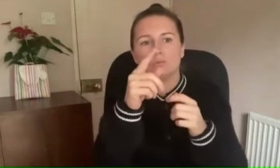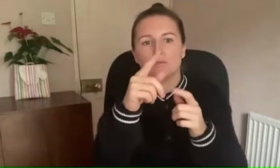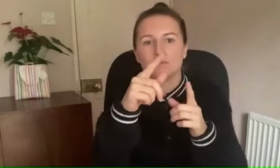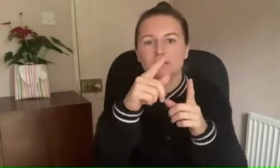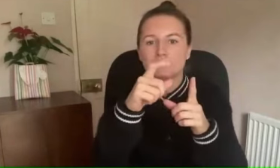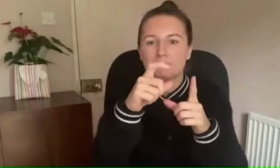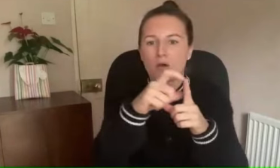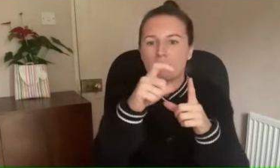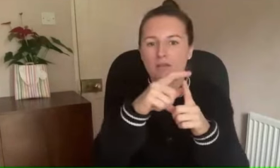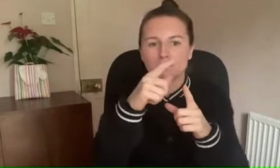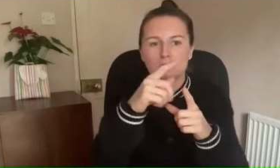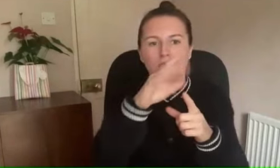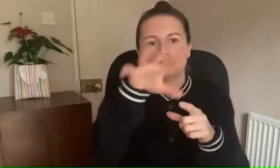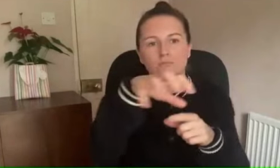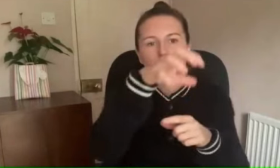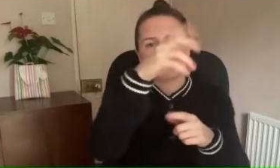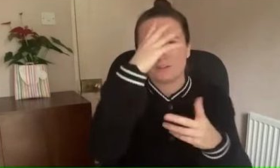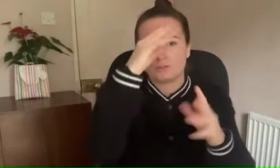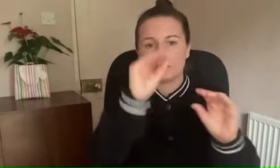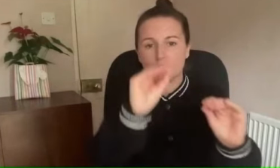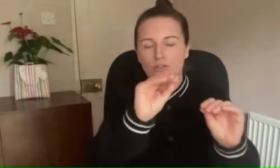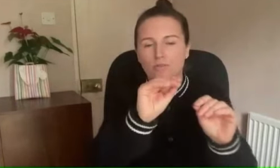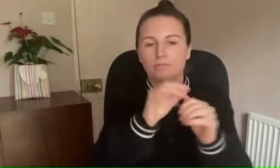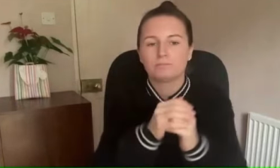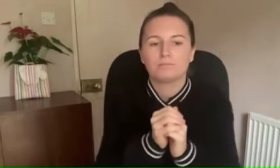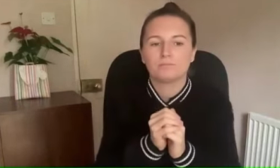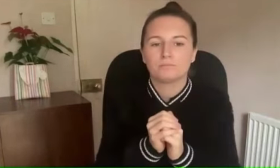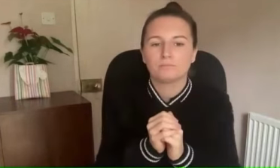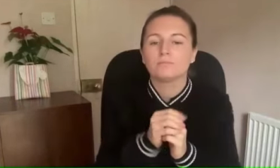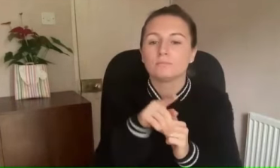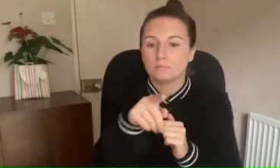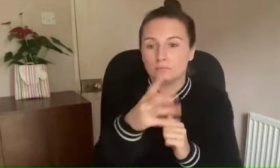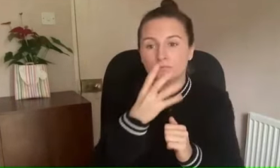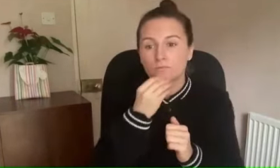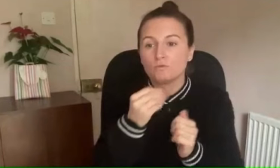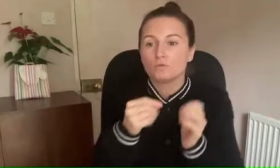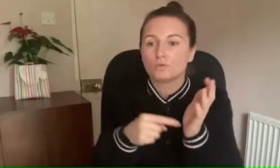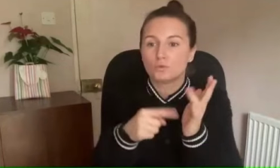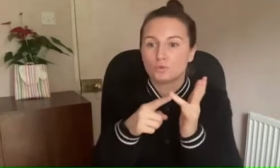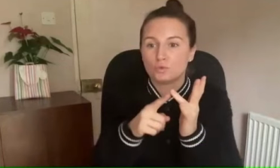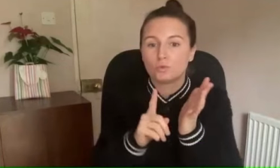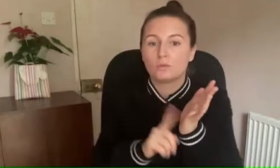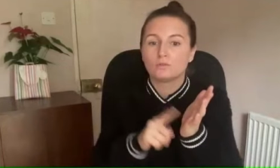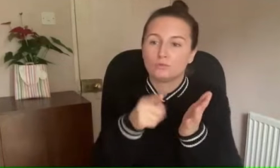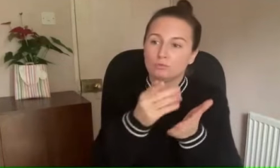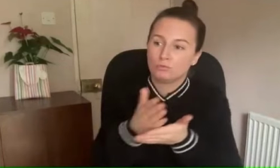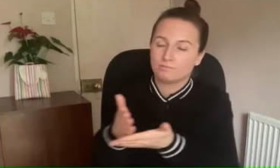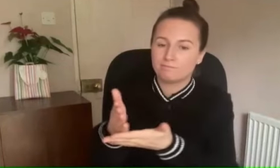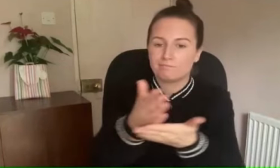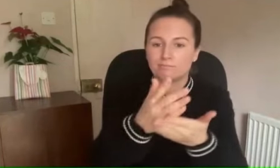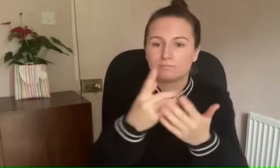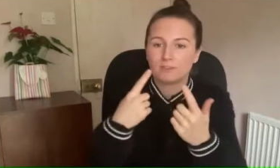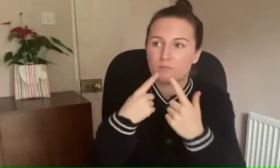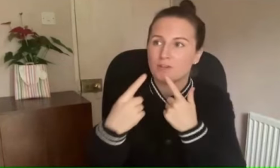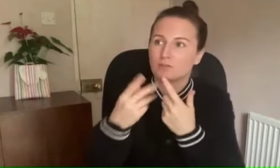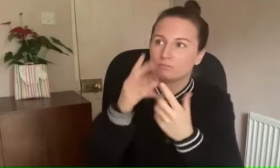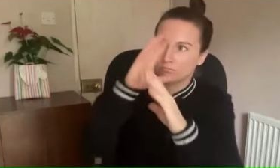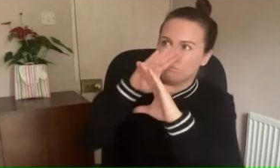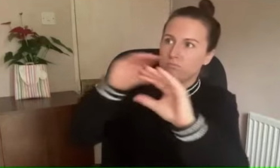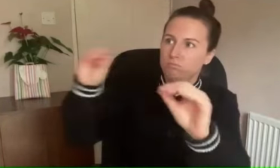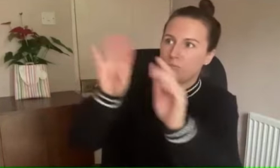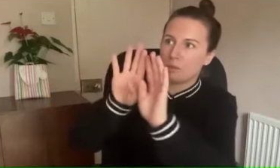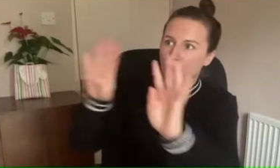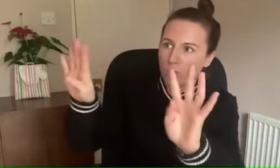A template is provided which we recommend can be a useful tool for sharing information with your Hub board and